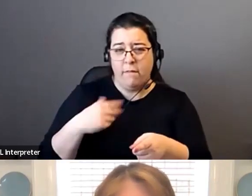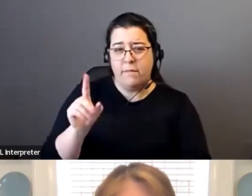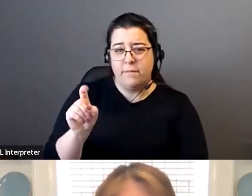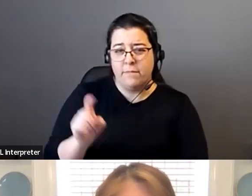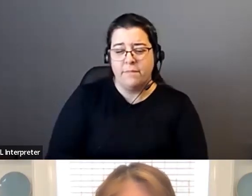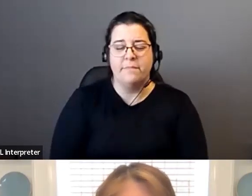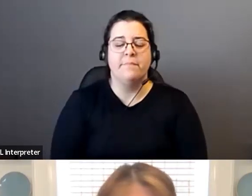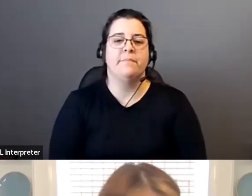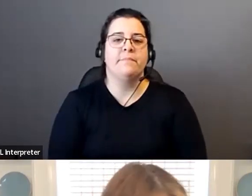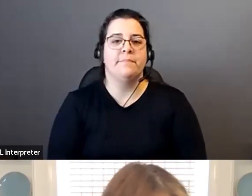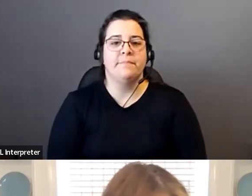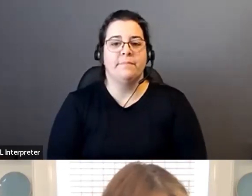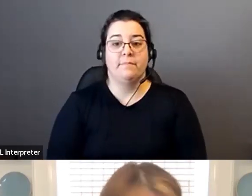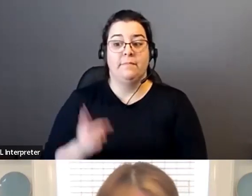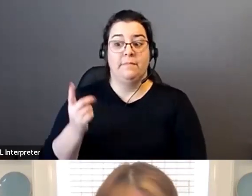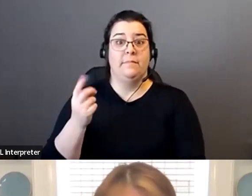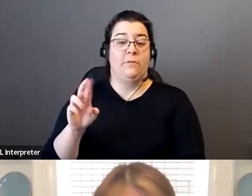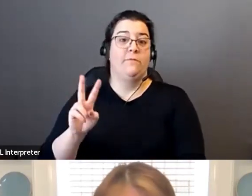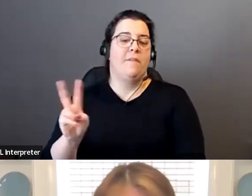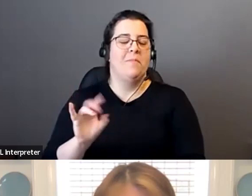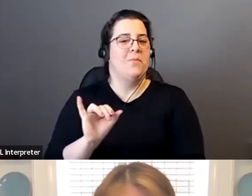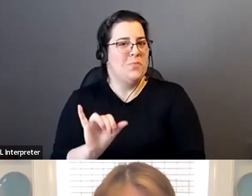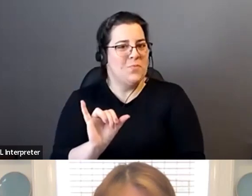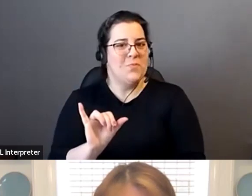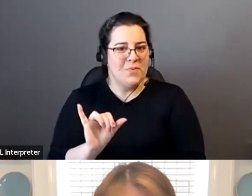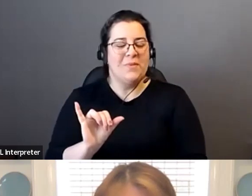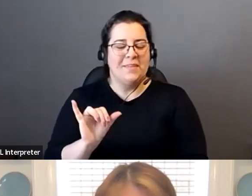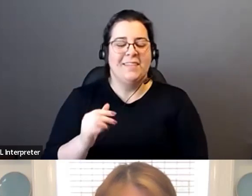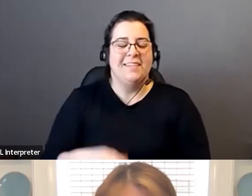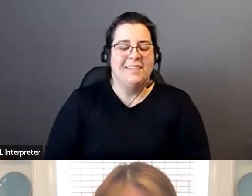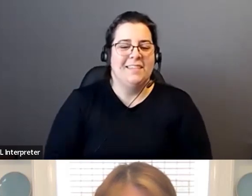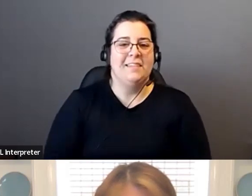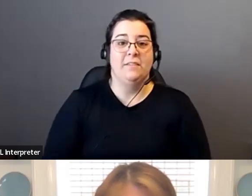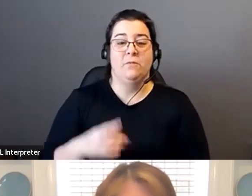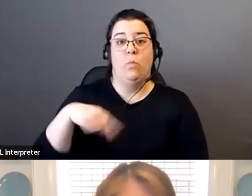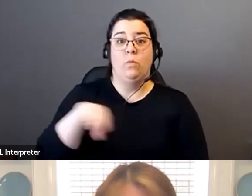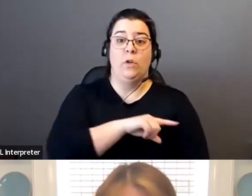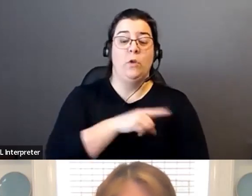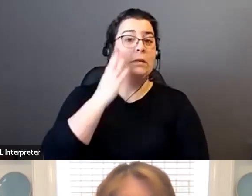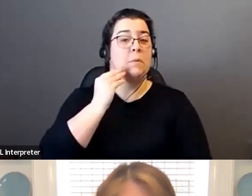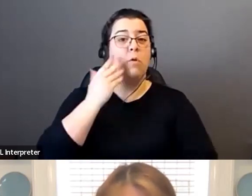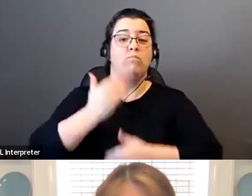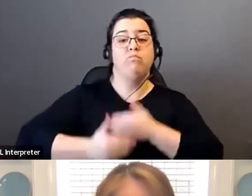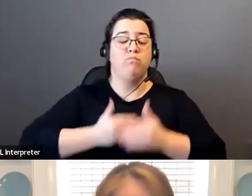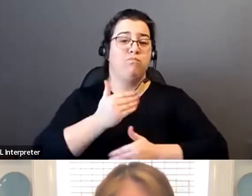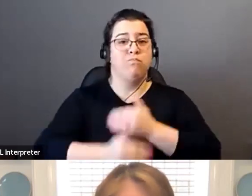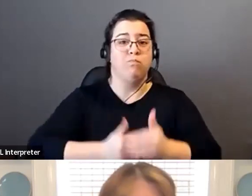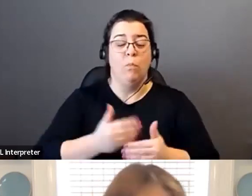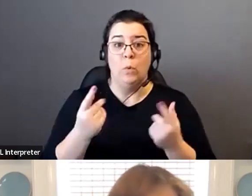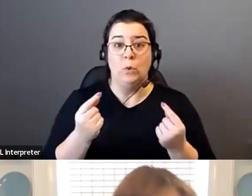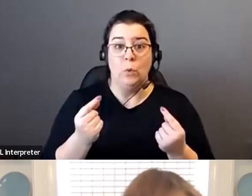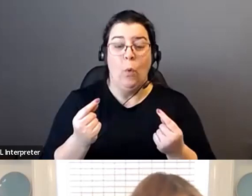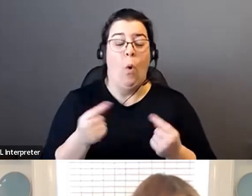in your journey, one of the things I would do is send your upcoming guests one of your previous shows so